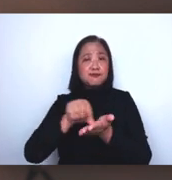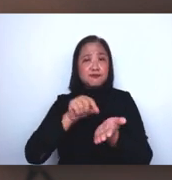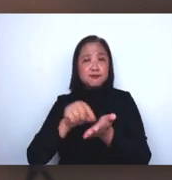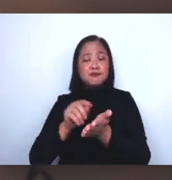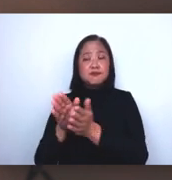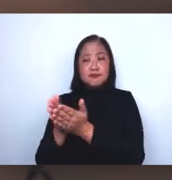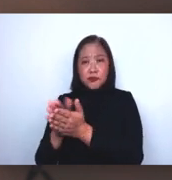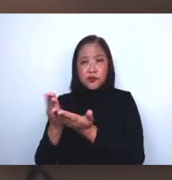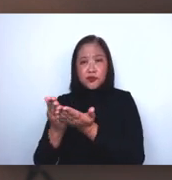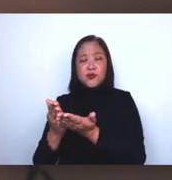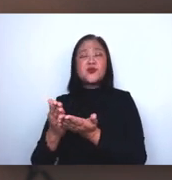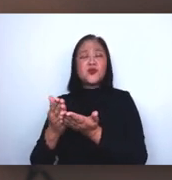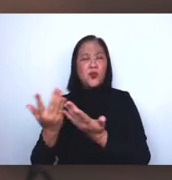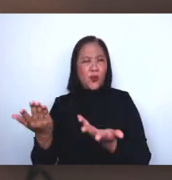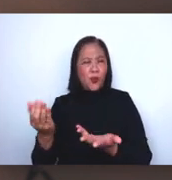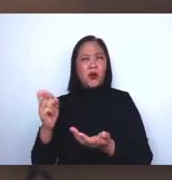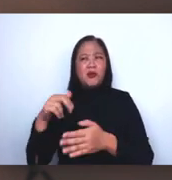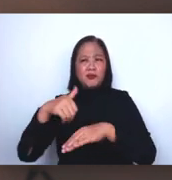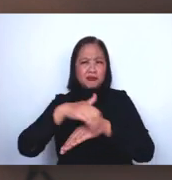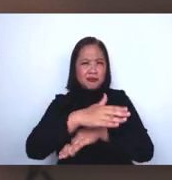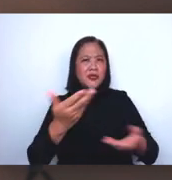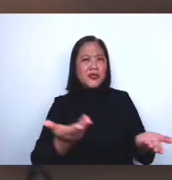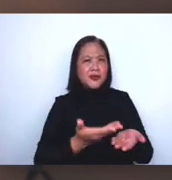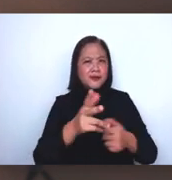never reached us here in the Philippines.